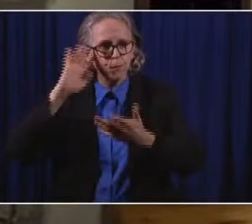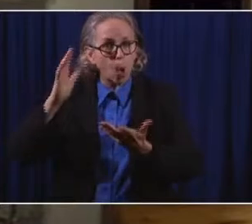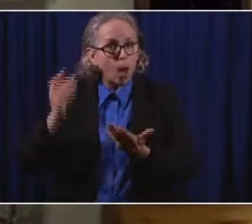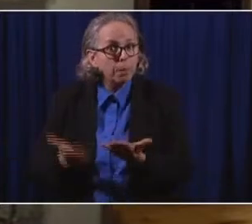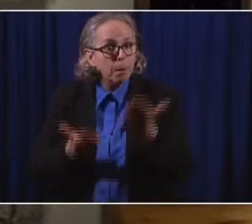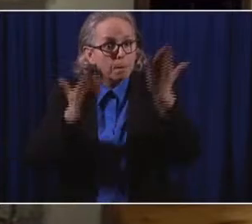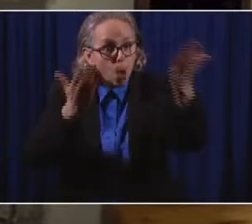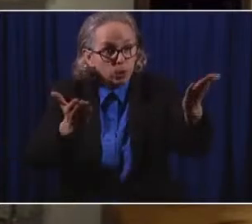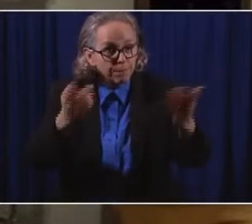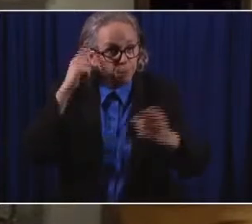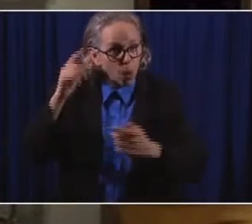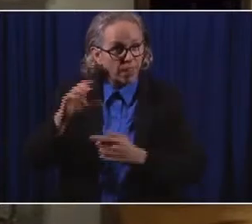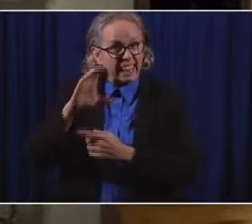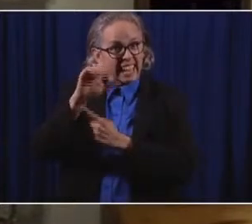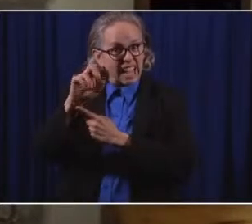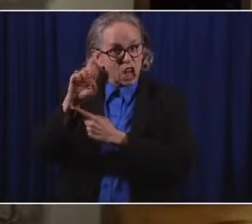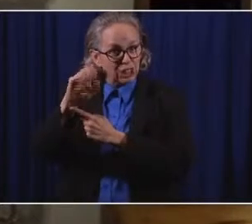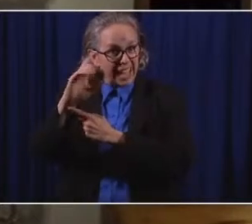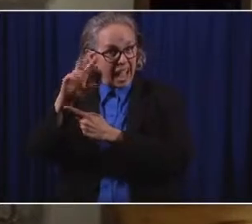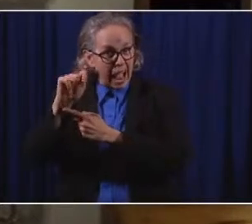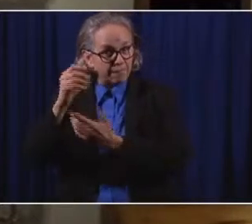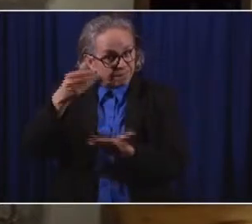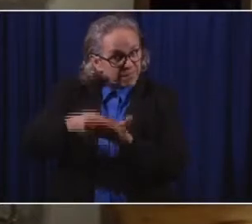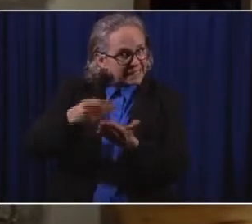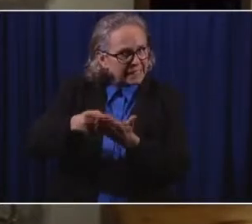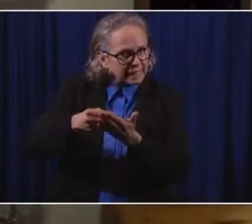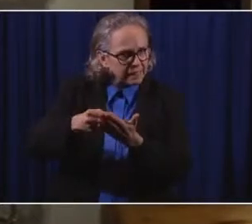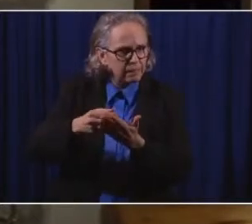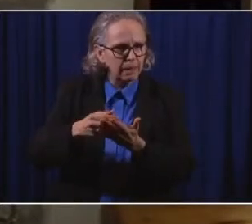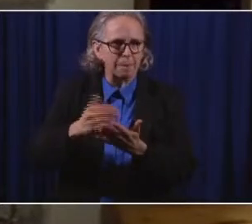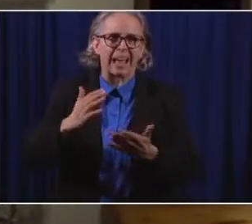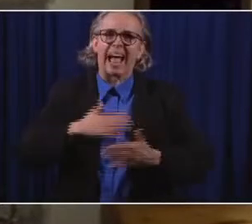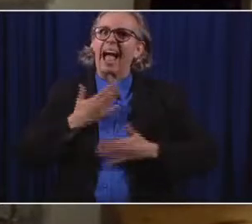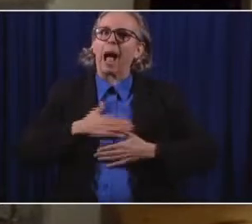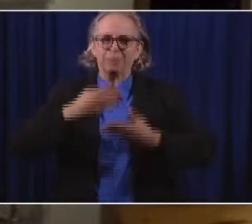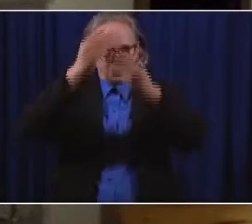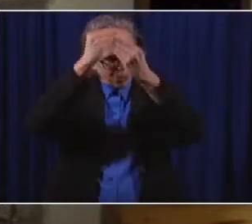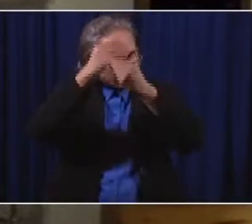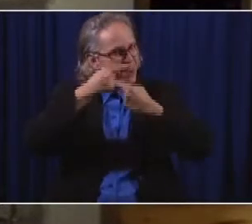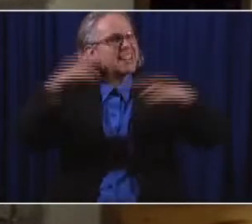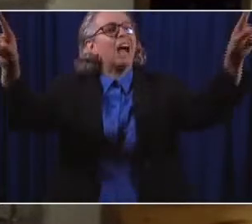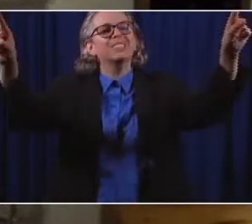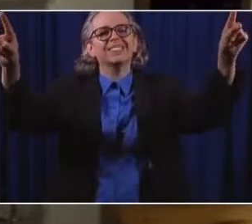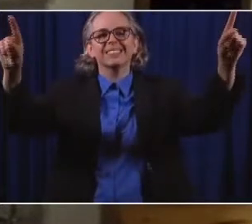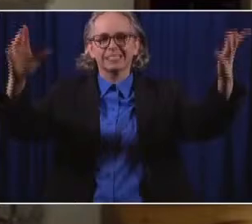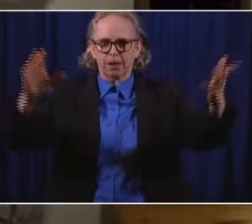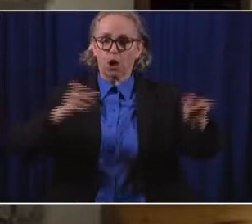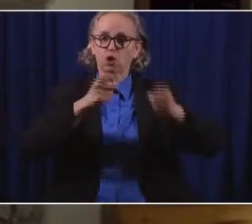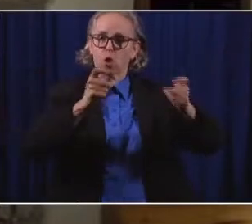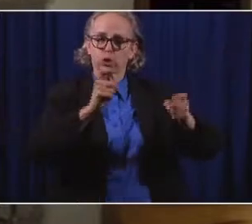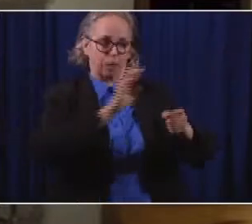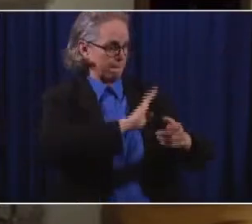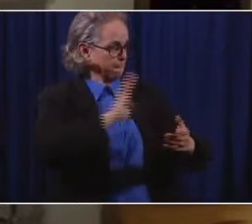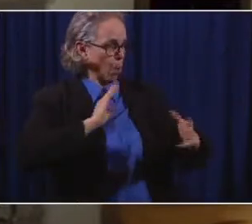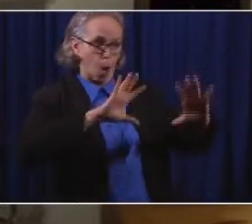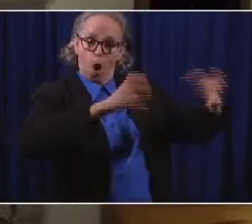million in CARES Act funding to help our fellow Ohioans. This money will be used for small business